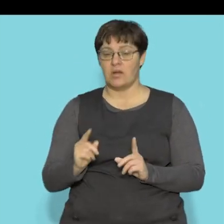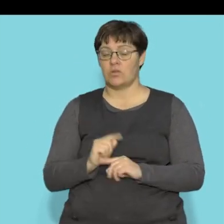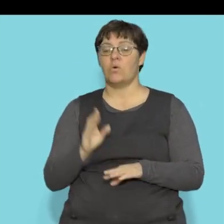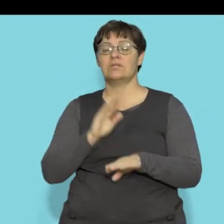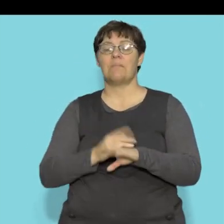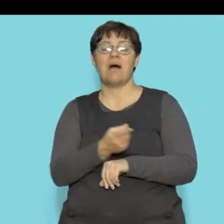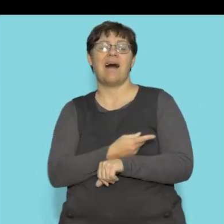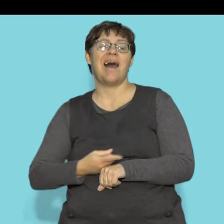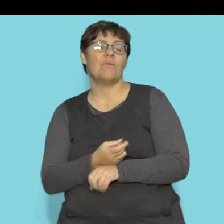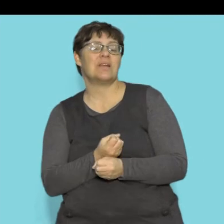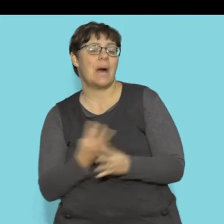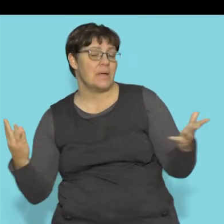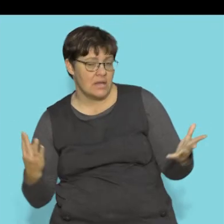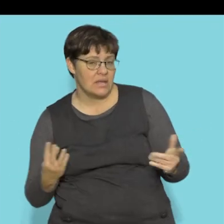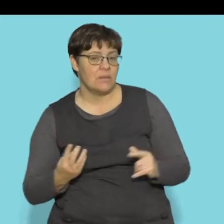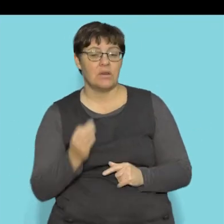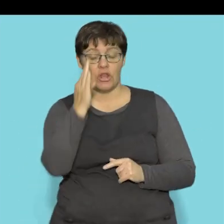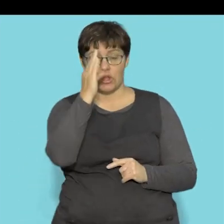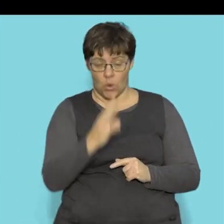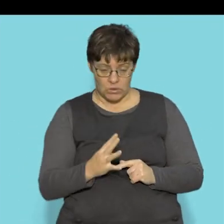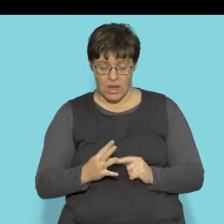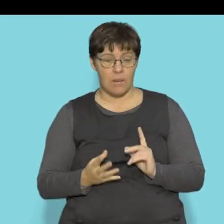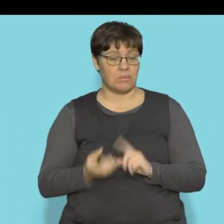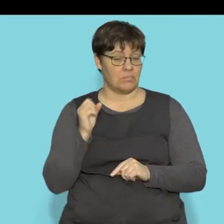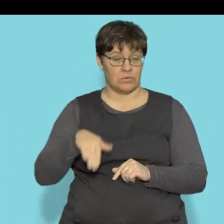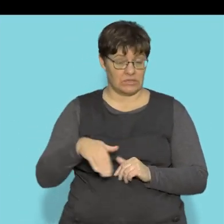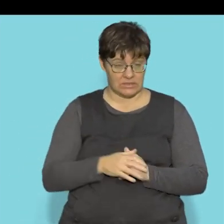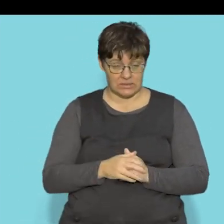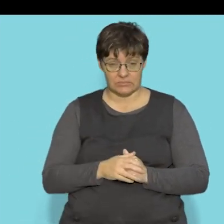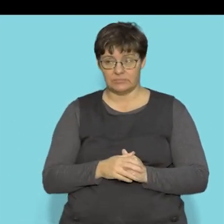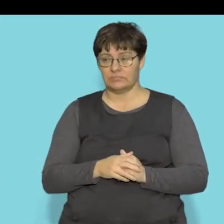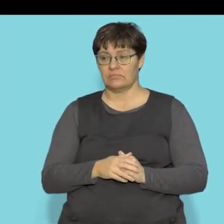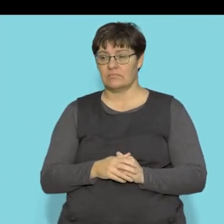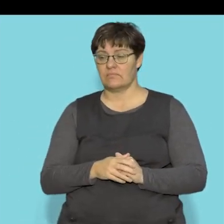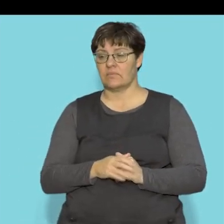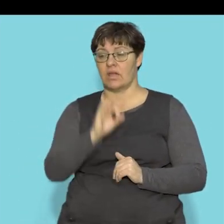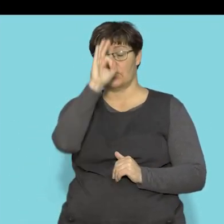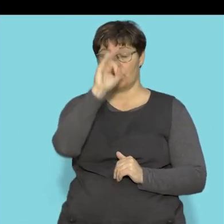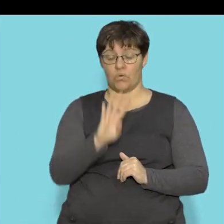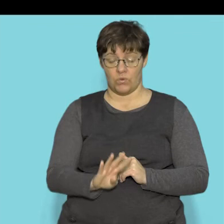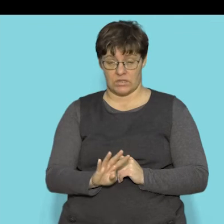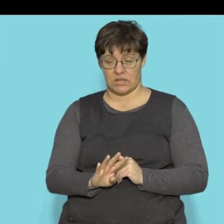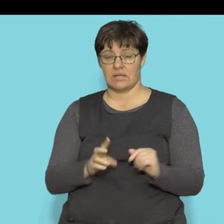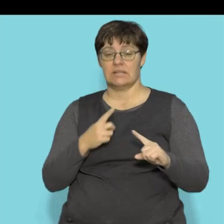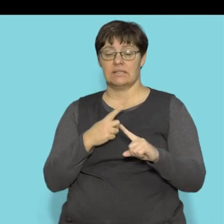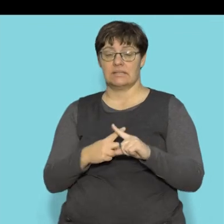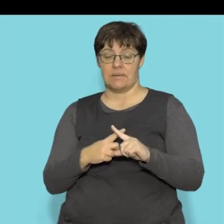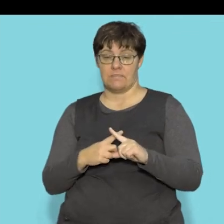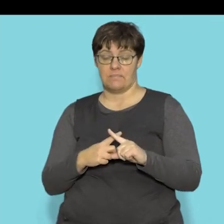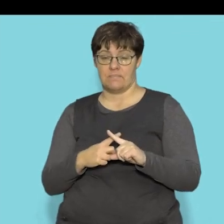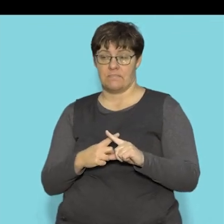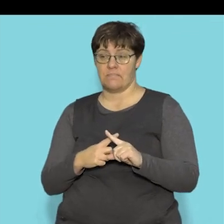So we want to know the time in hours until 3/4 of it hasn't been reached yet. So it's going to be 3/4 multiplied